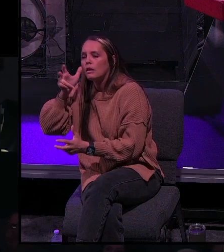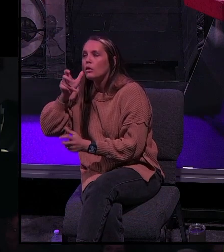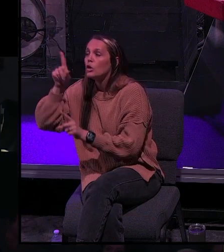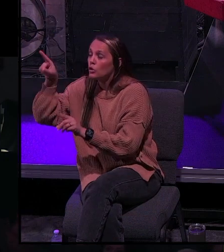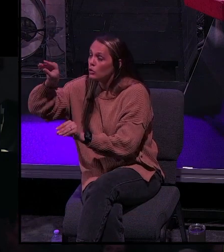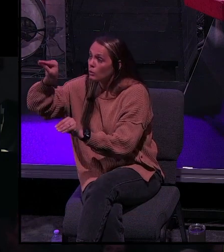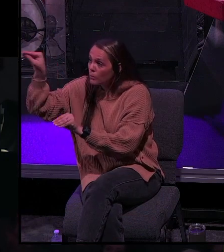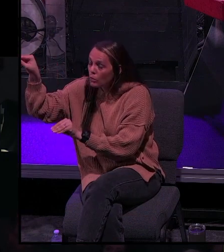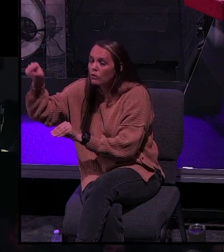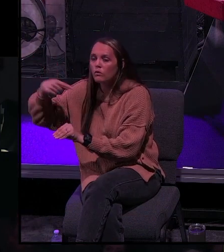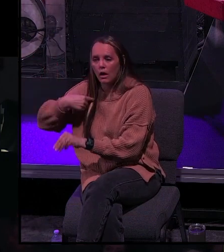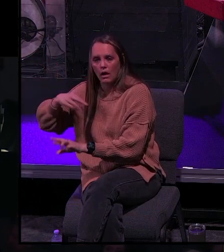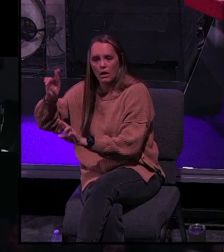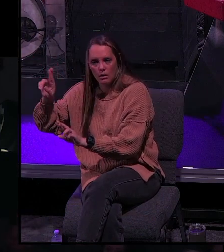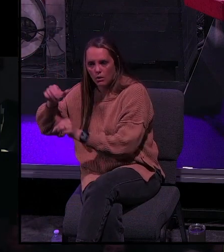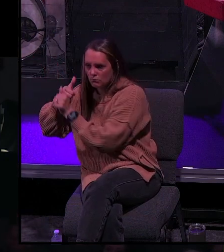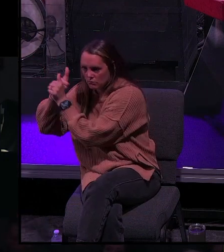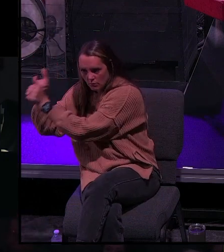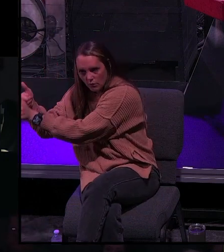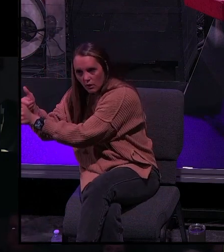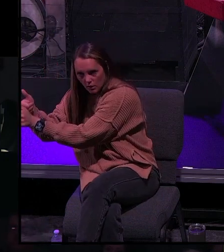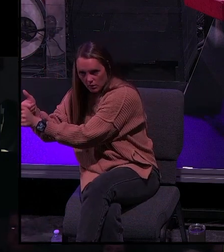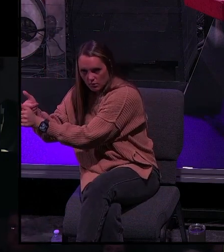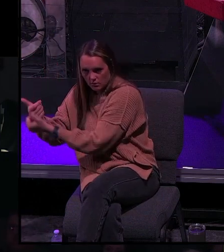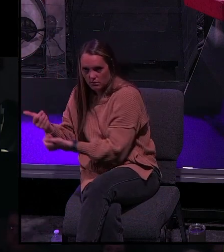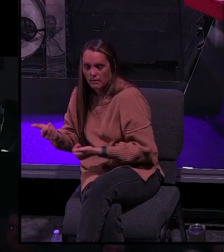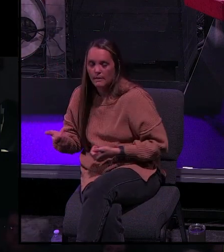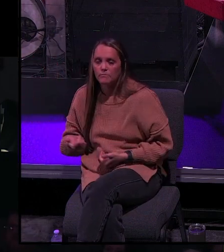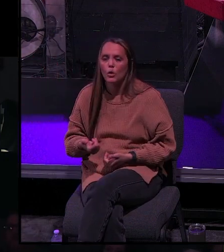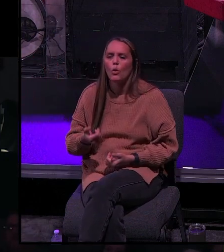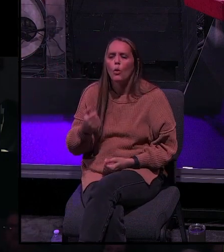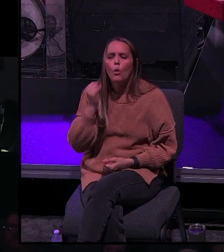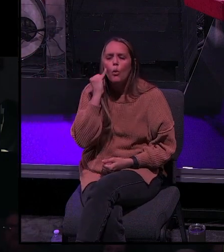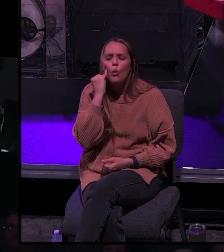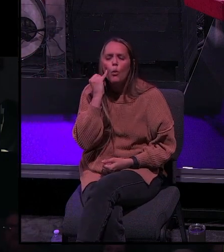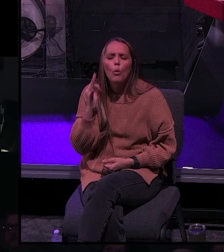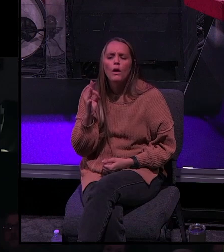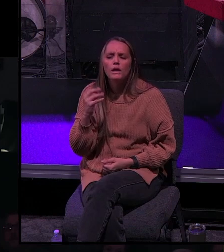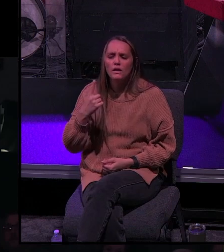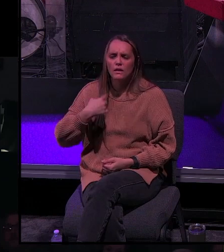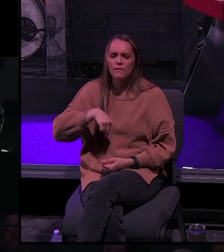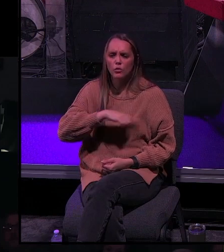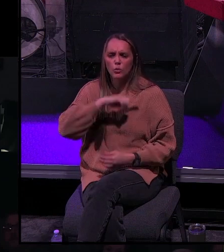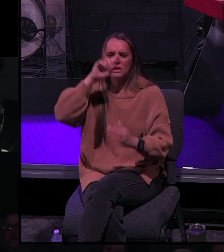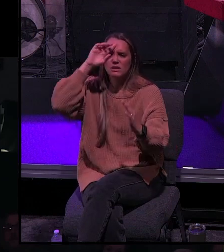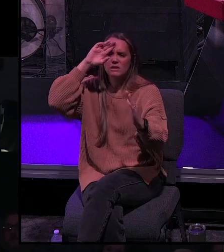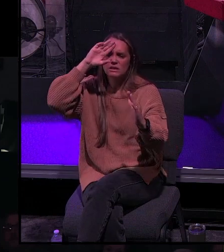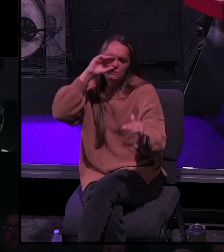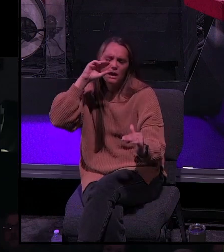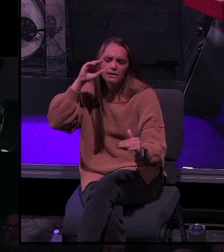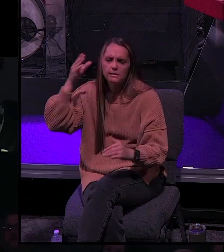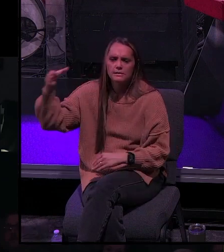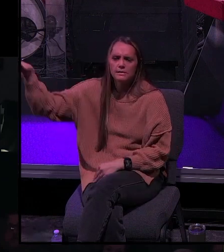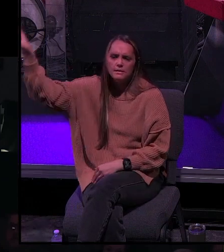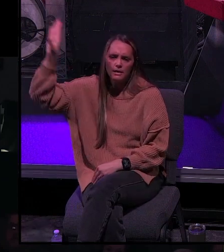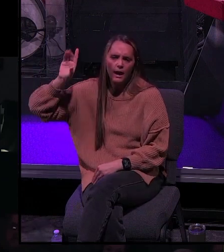board with where you're going. What if we expected God to lead us like that